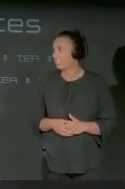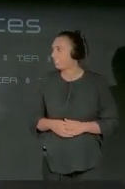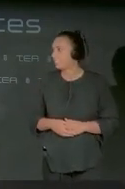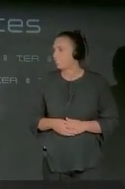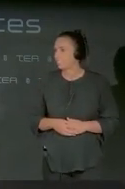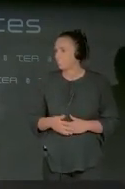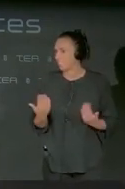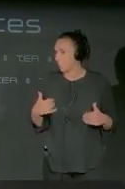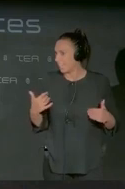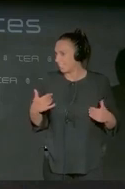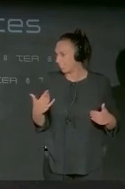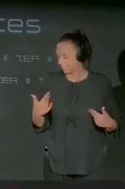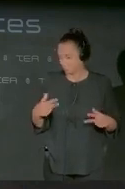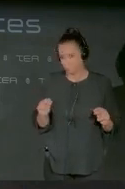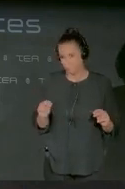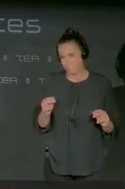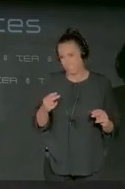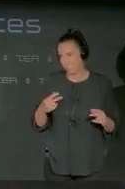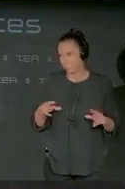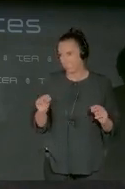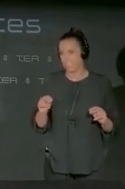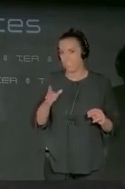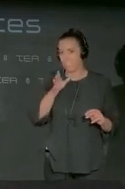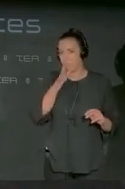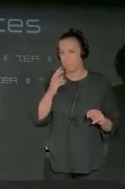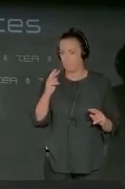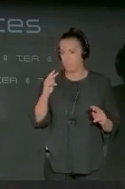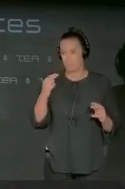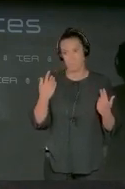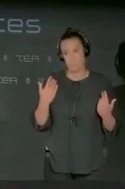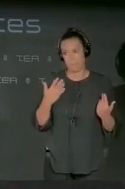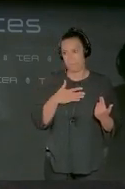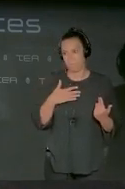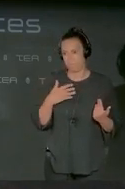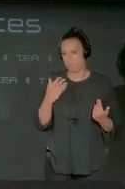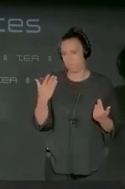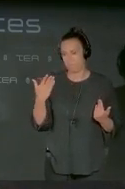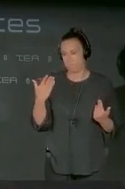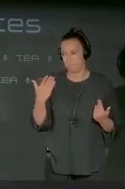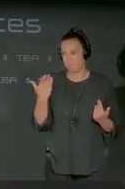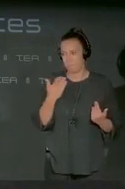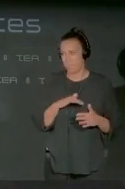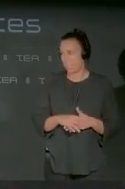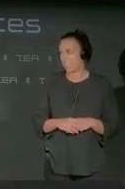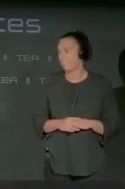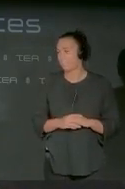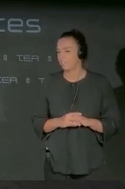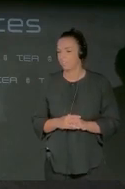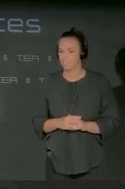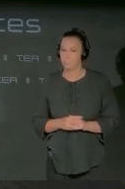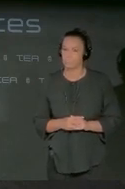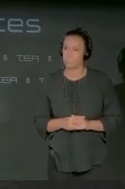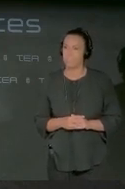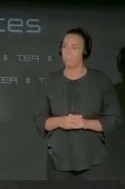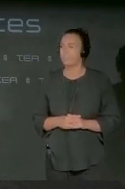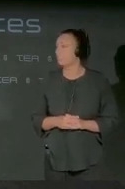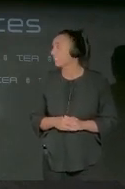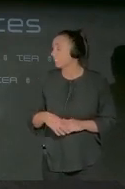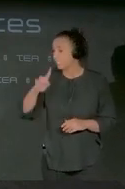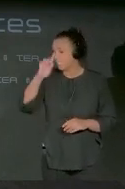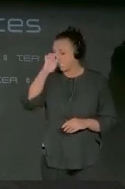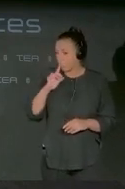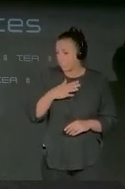Ya acabamos, porque veo que me cortan la cabeza, según señalan. No sé si puedo